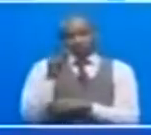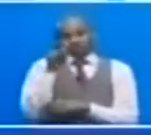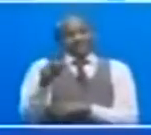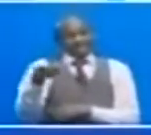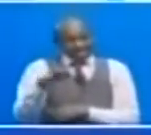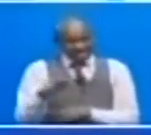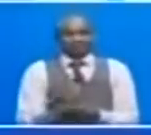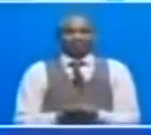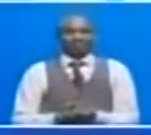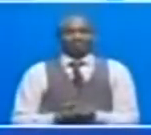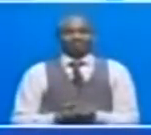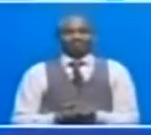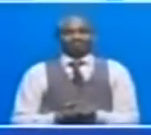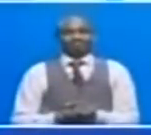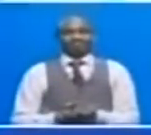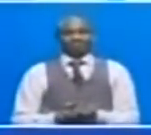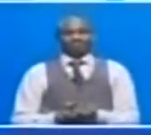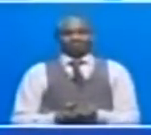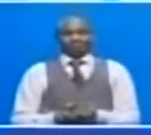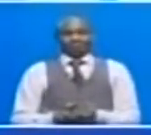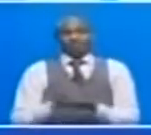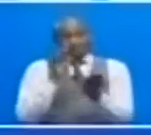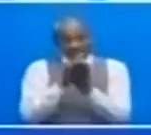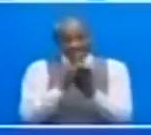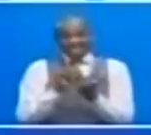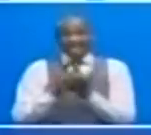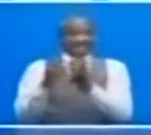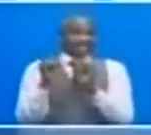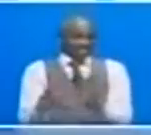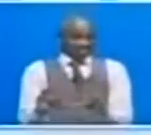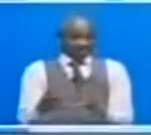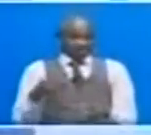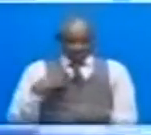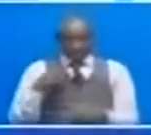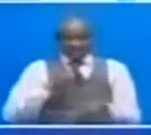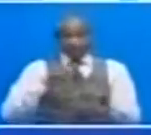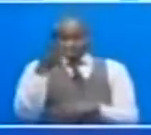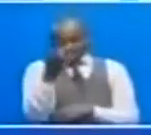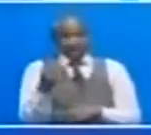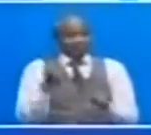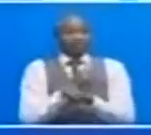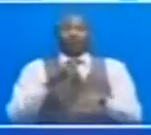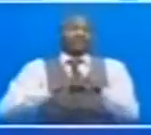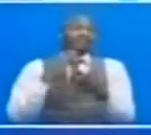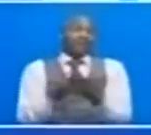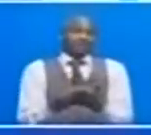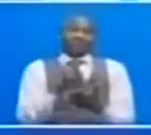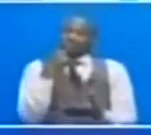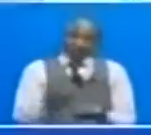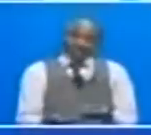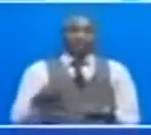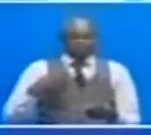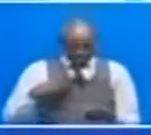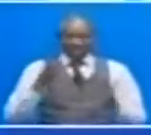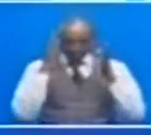sector. Are saying banks don't lend. Yeah, when we go to banks, we are unable to get money. We are saying we